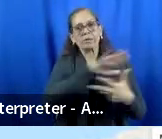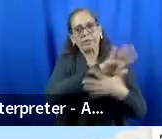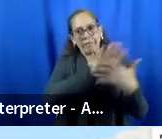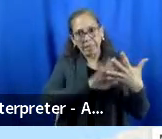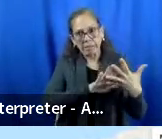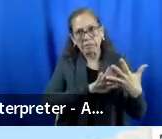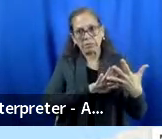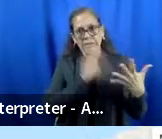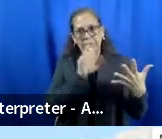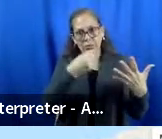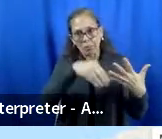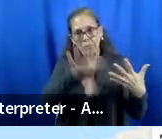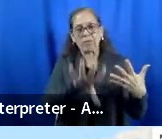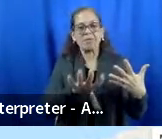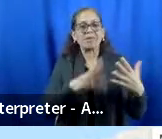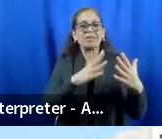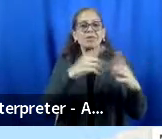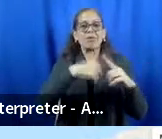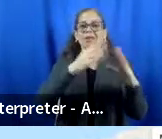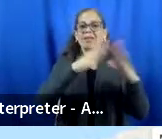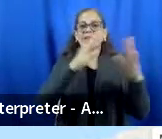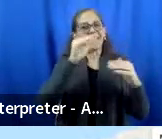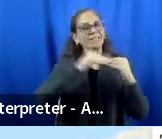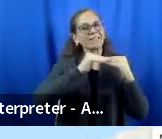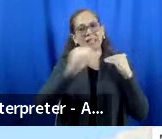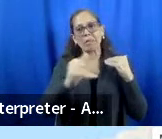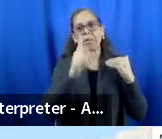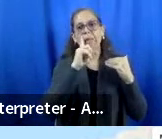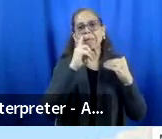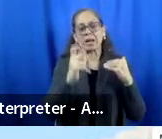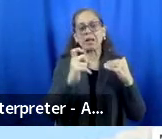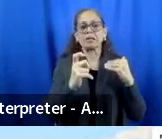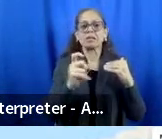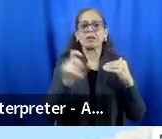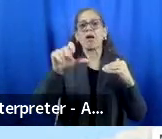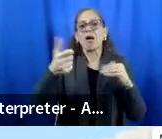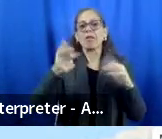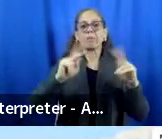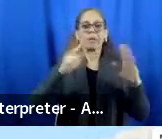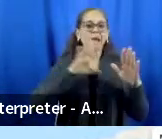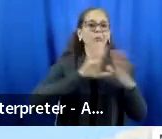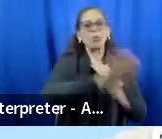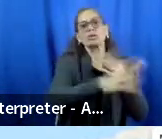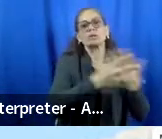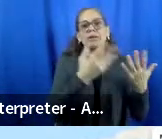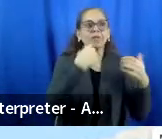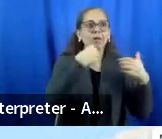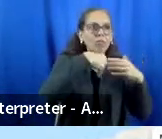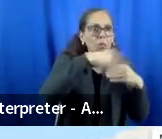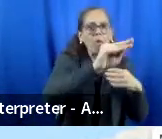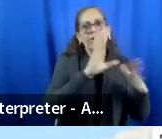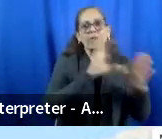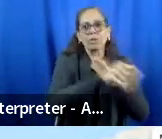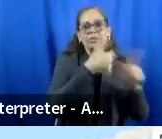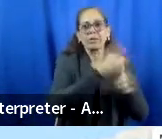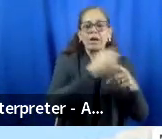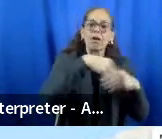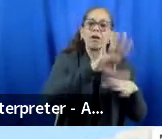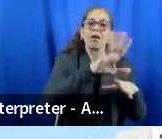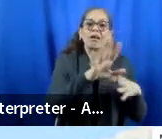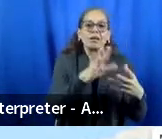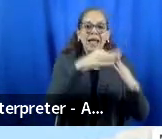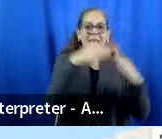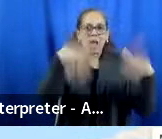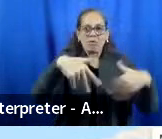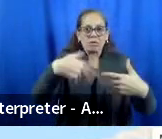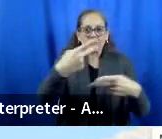housing is less stable because there are more ways a household can be pushed out. Housing that is poorly